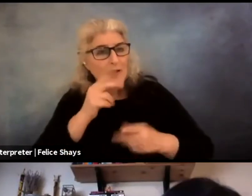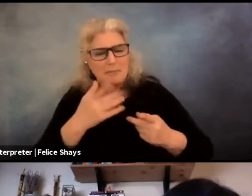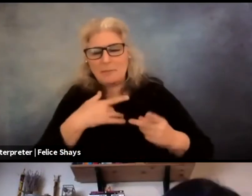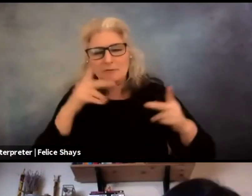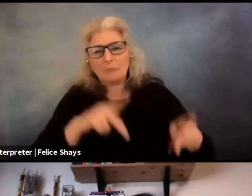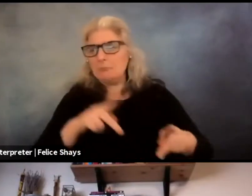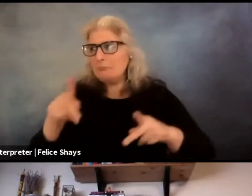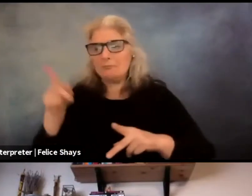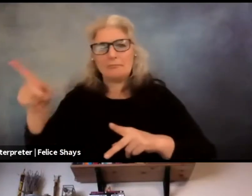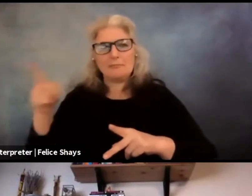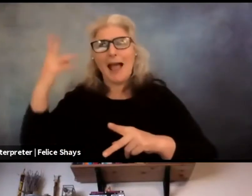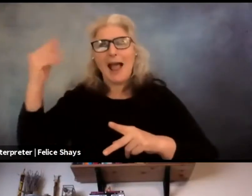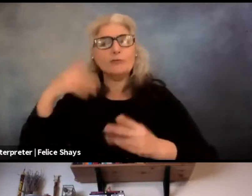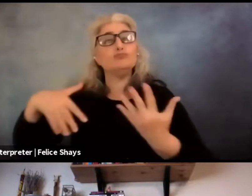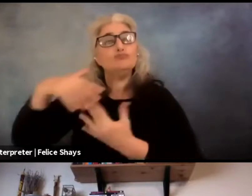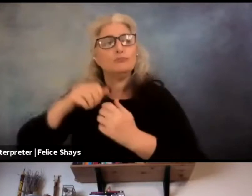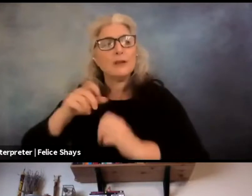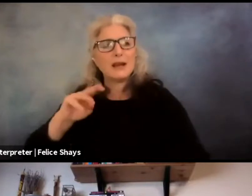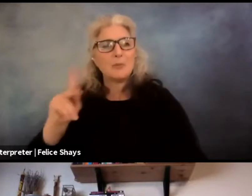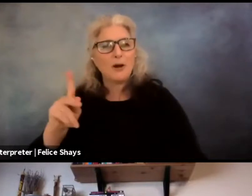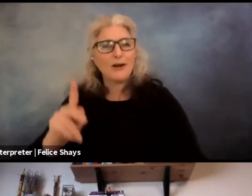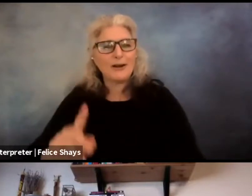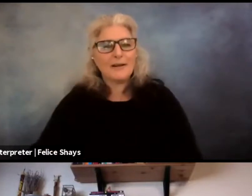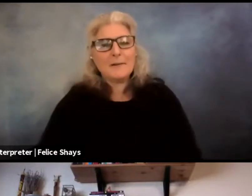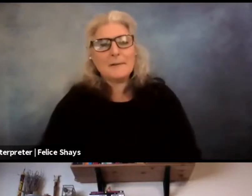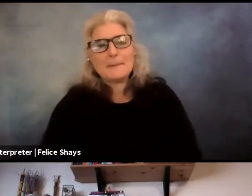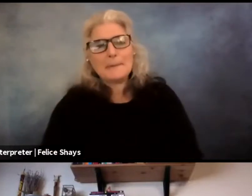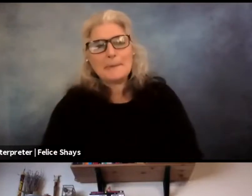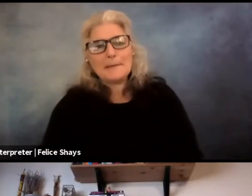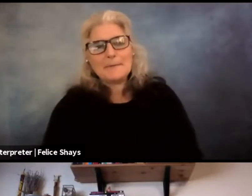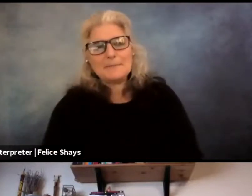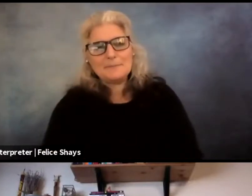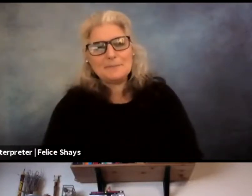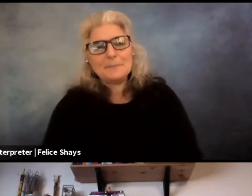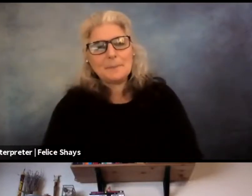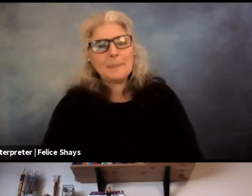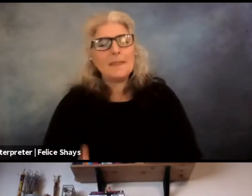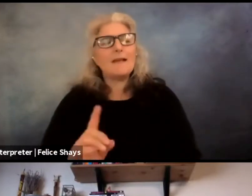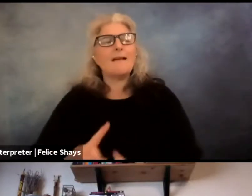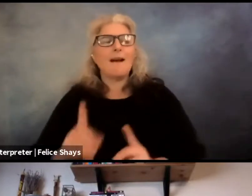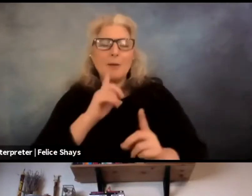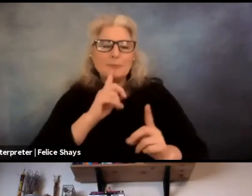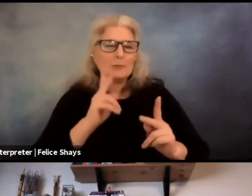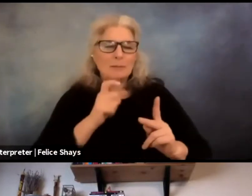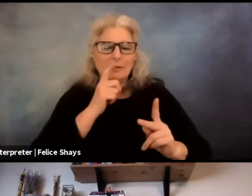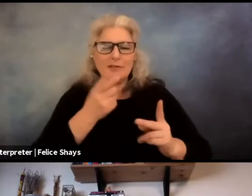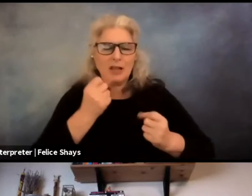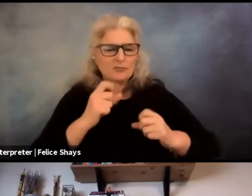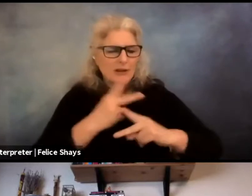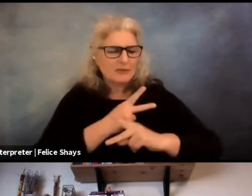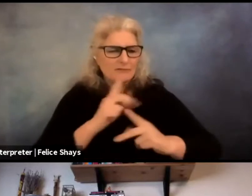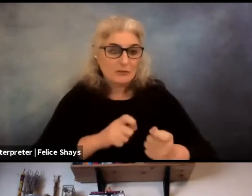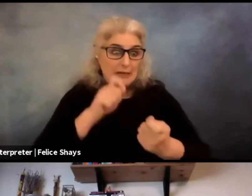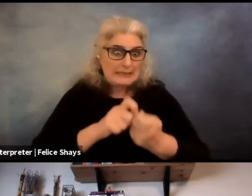just, I'm sure no one's looking for a hard, bright line, but what makes something public and private